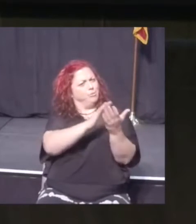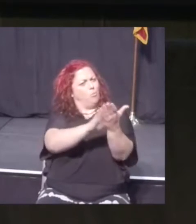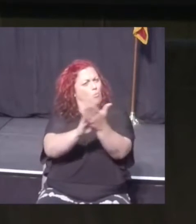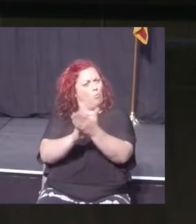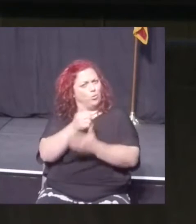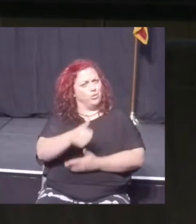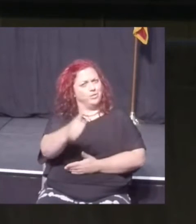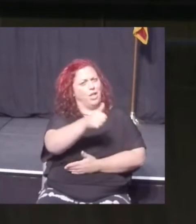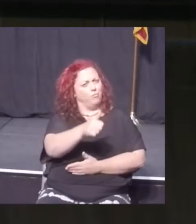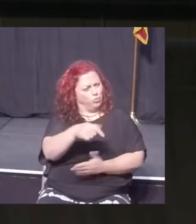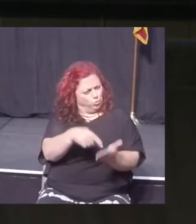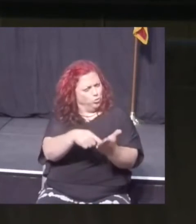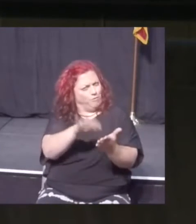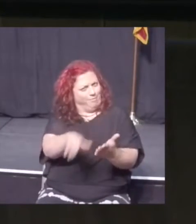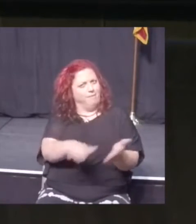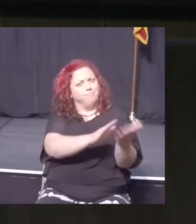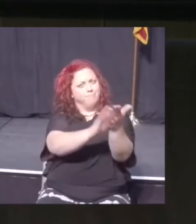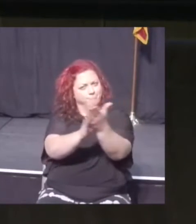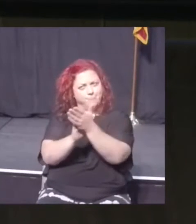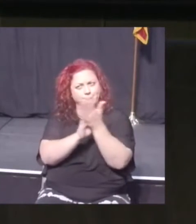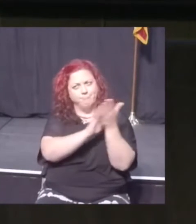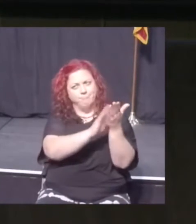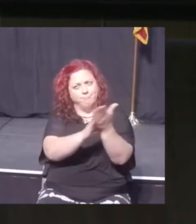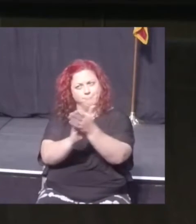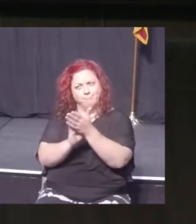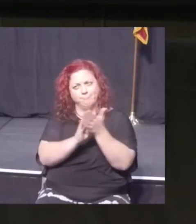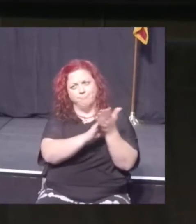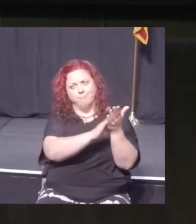hand. You deserve it.